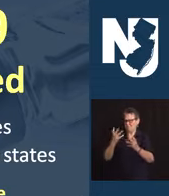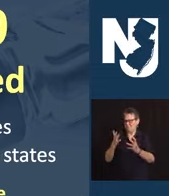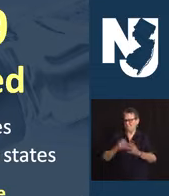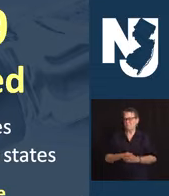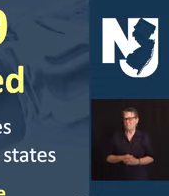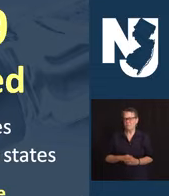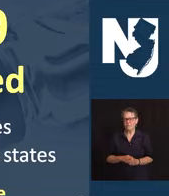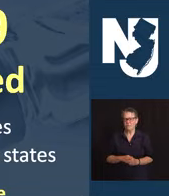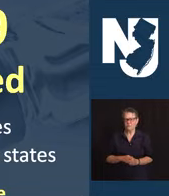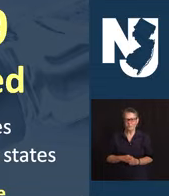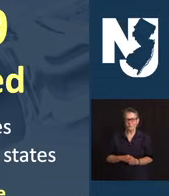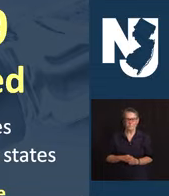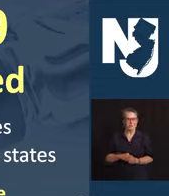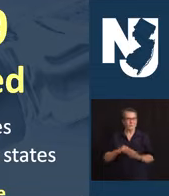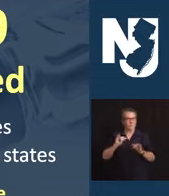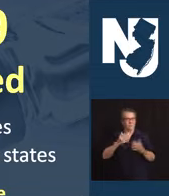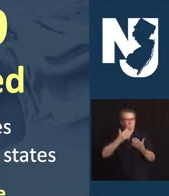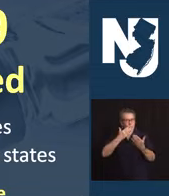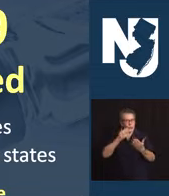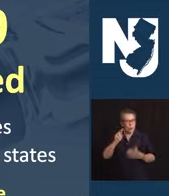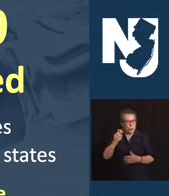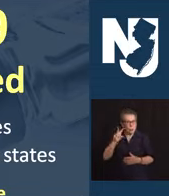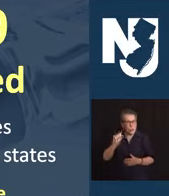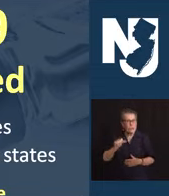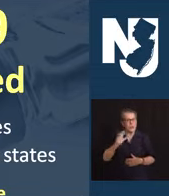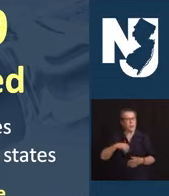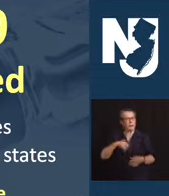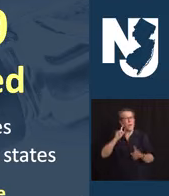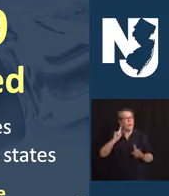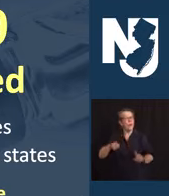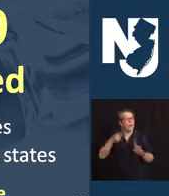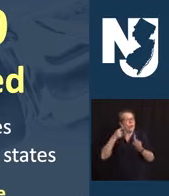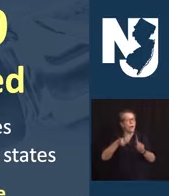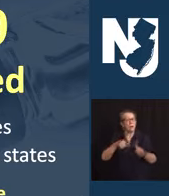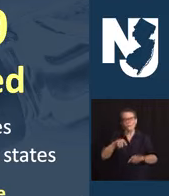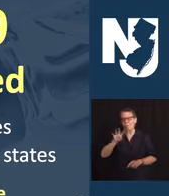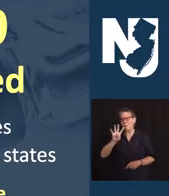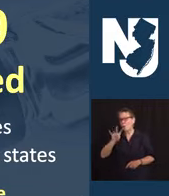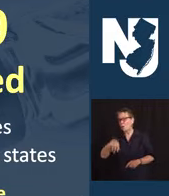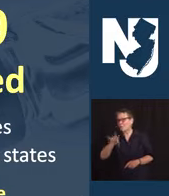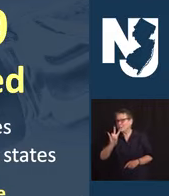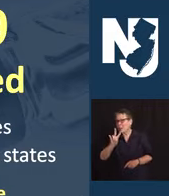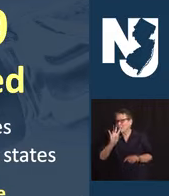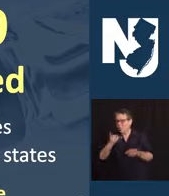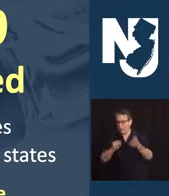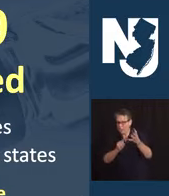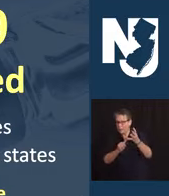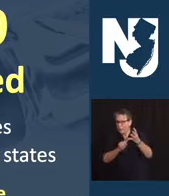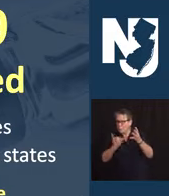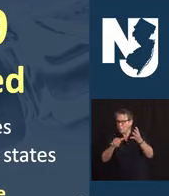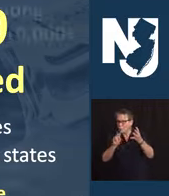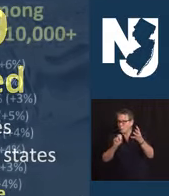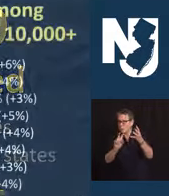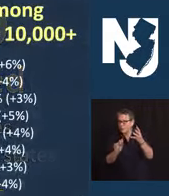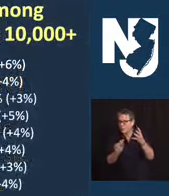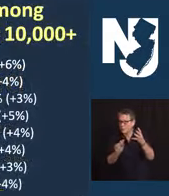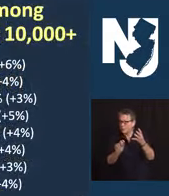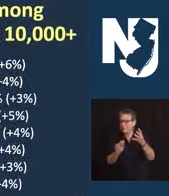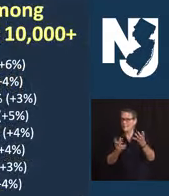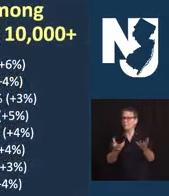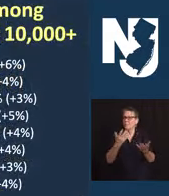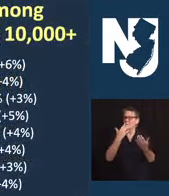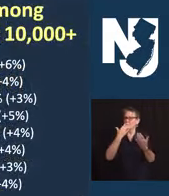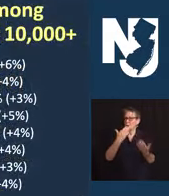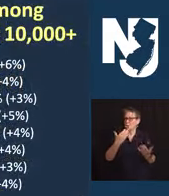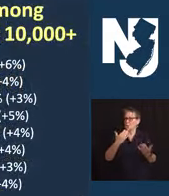of 4.7 million vaccinated New Jersey adults by the end of June. We're seeing some real progress among